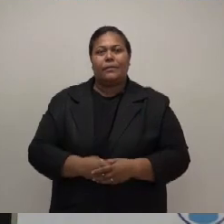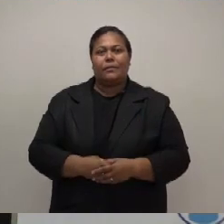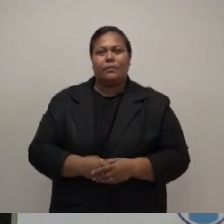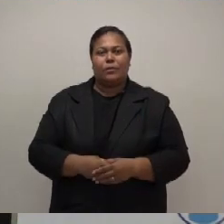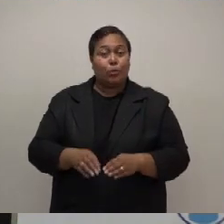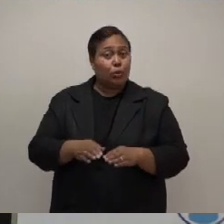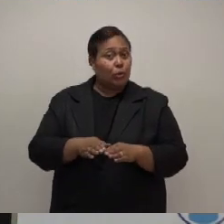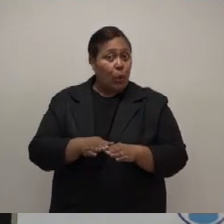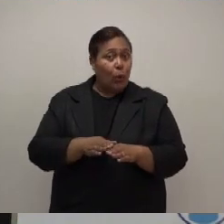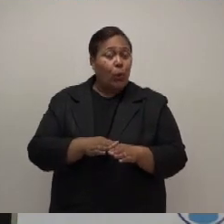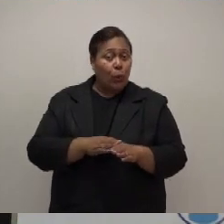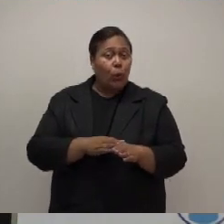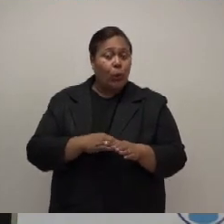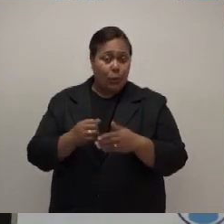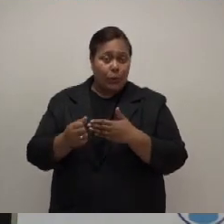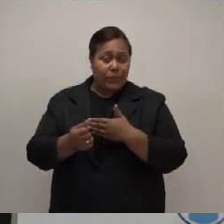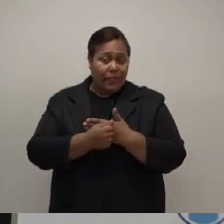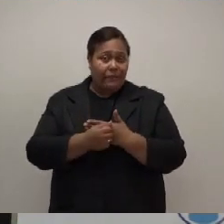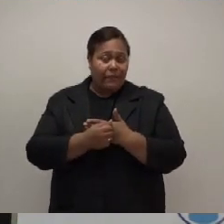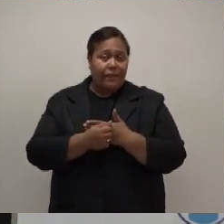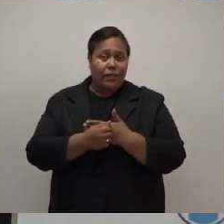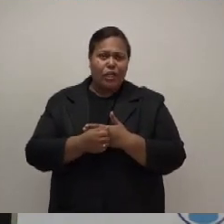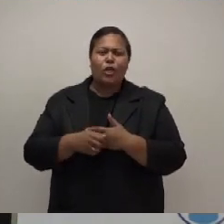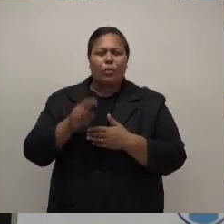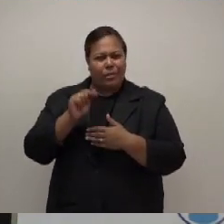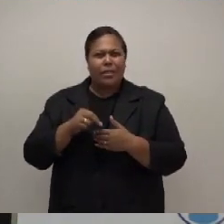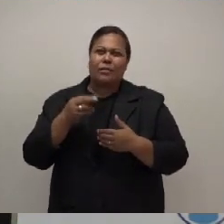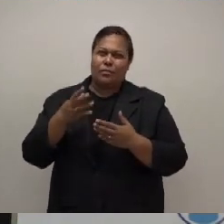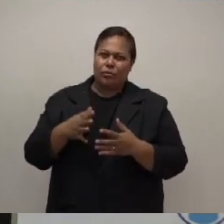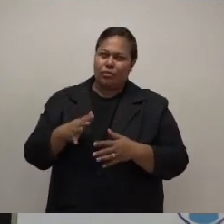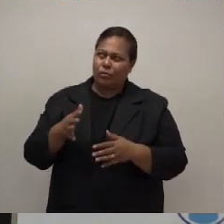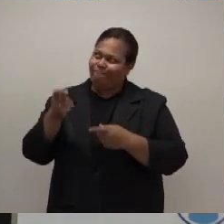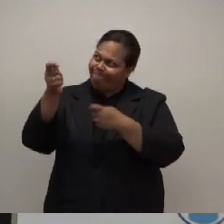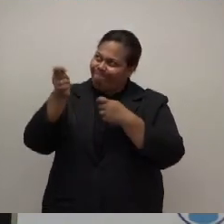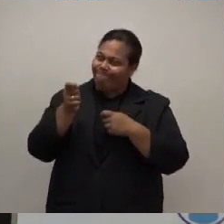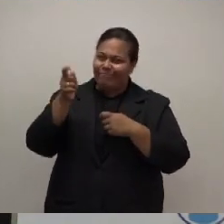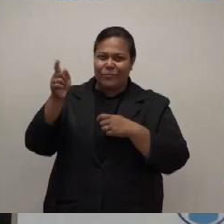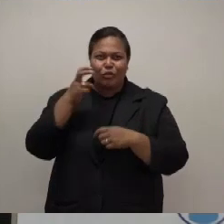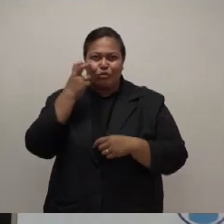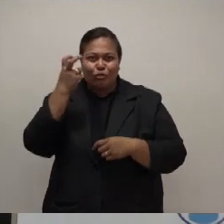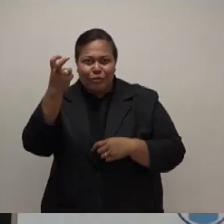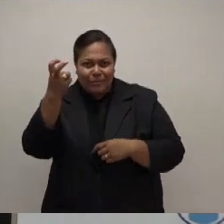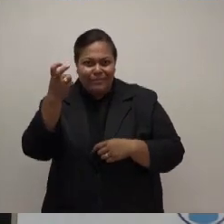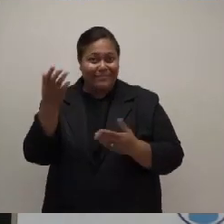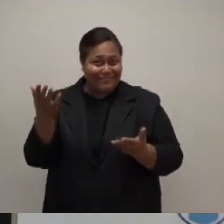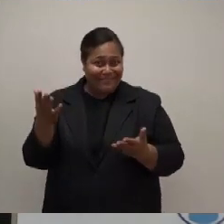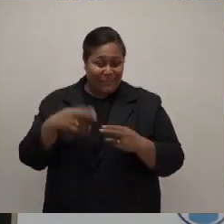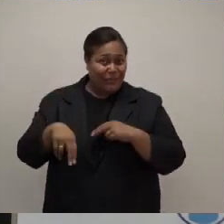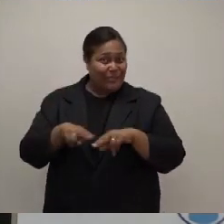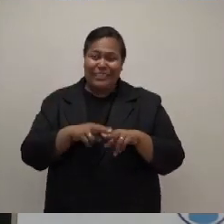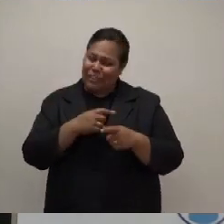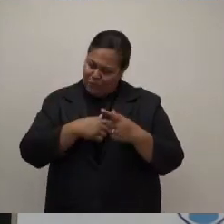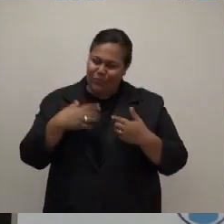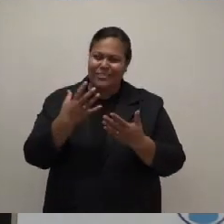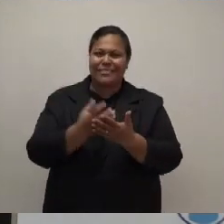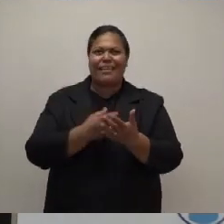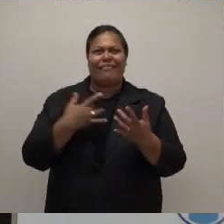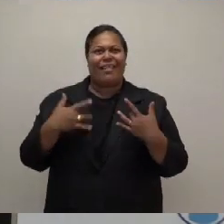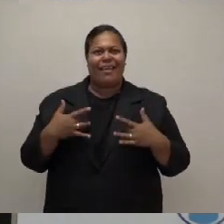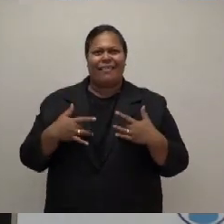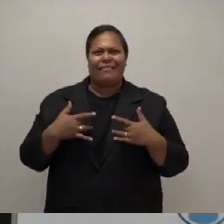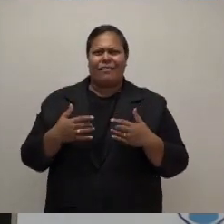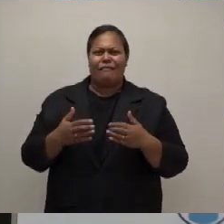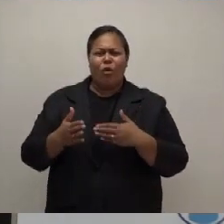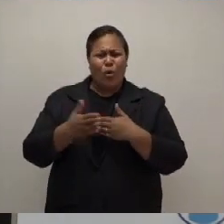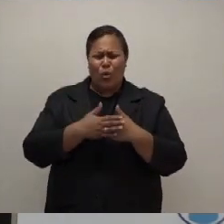slowly and safely bringing back vital tourism revenue to Fiji, we will in fact be saving lives. The long-term cost of complete